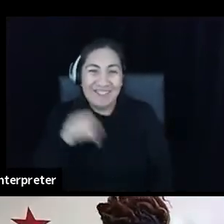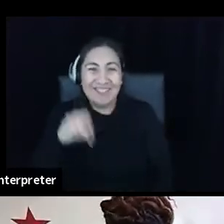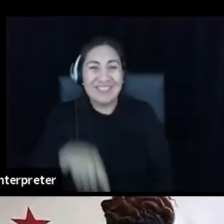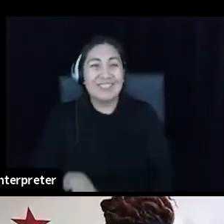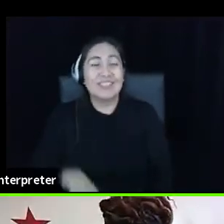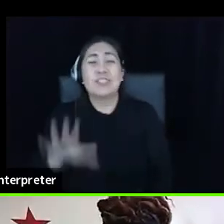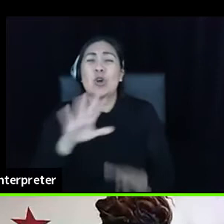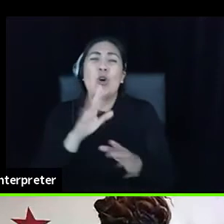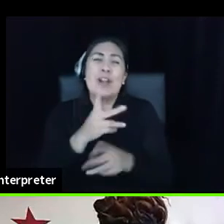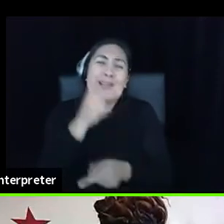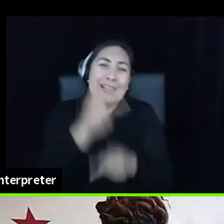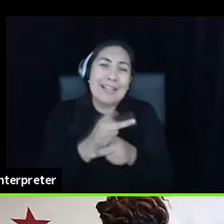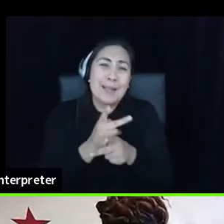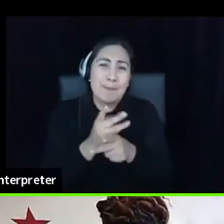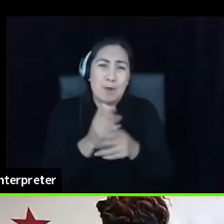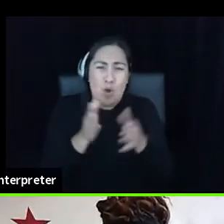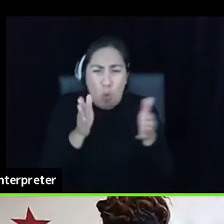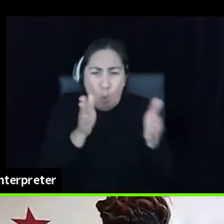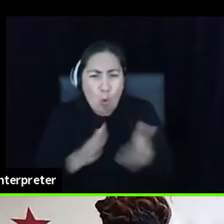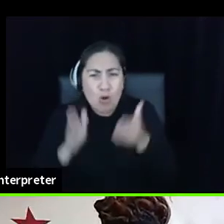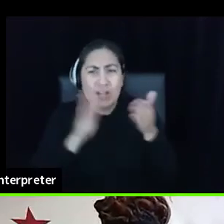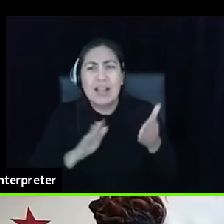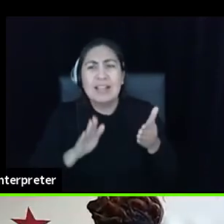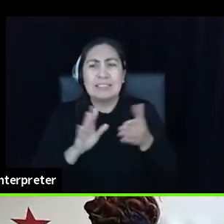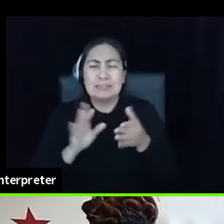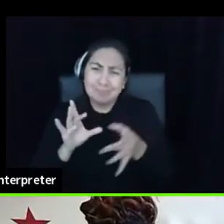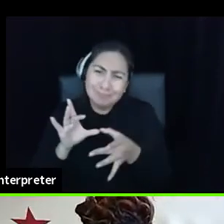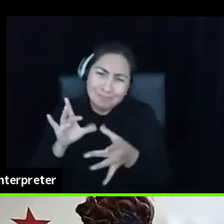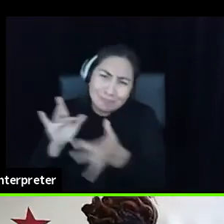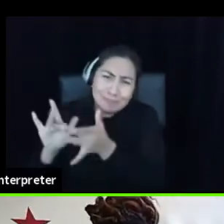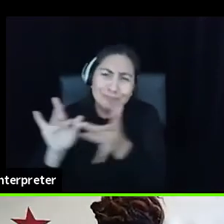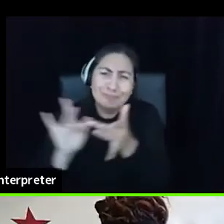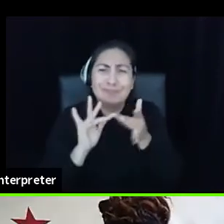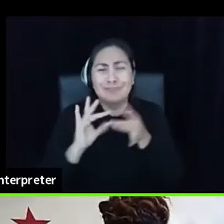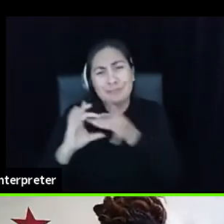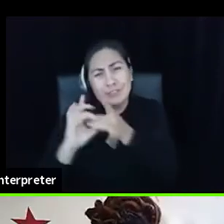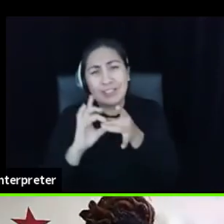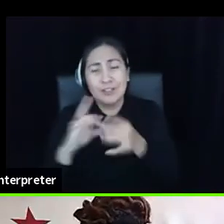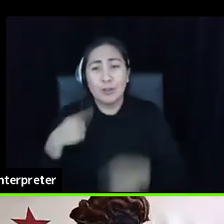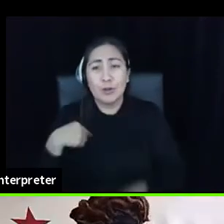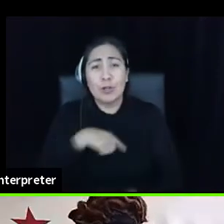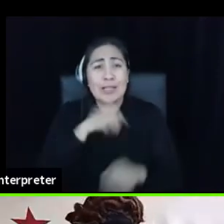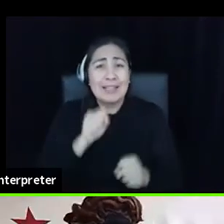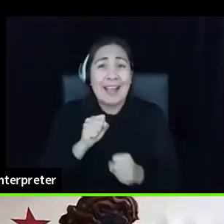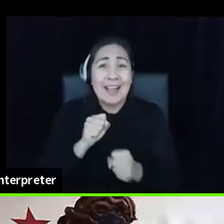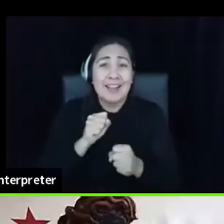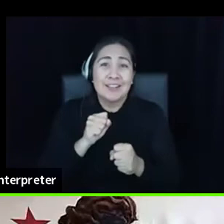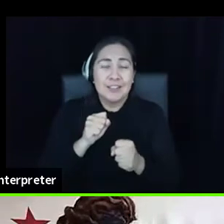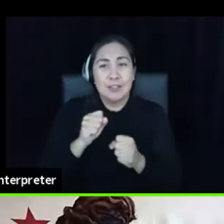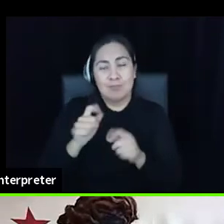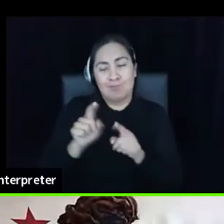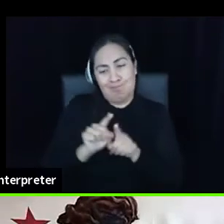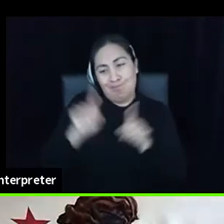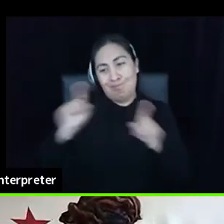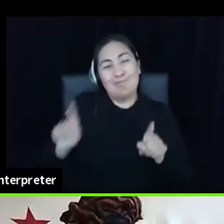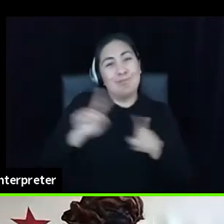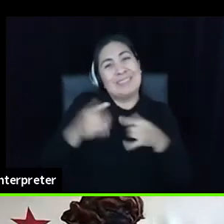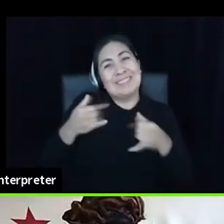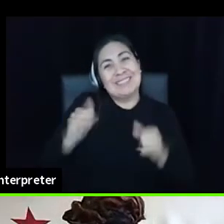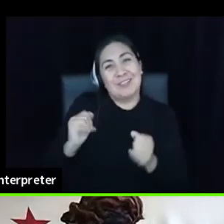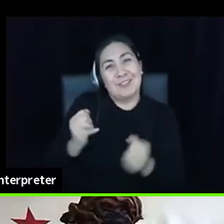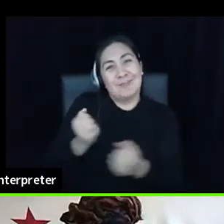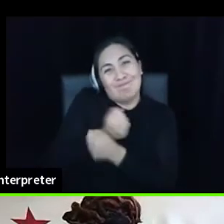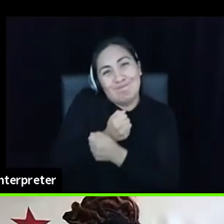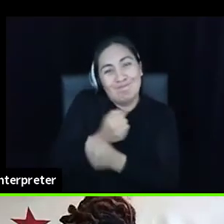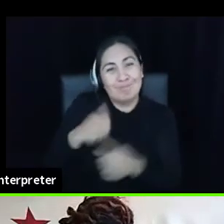Keep organizing, connecting, and let's hold each other during this time. Remotely, of course, social distancing is super important, right?